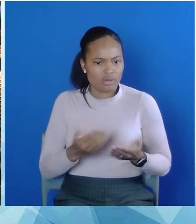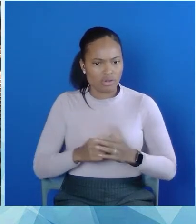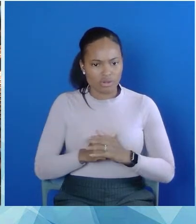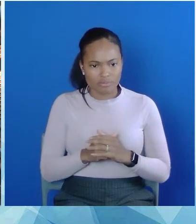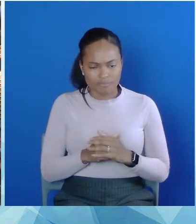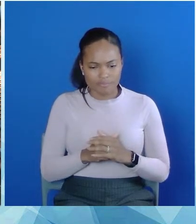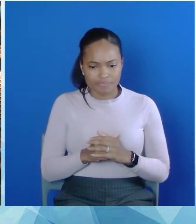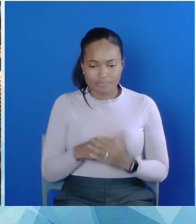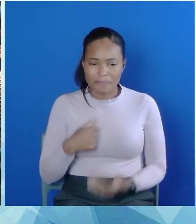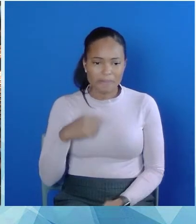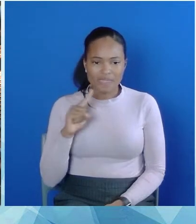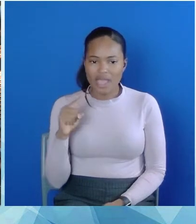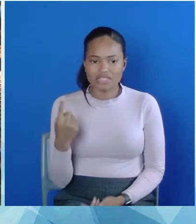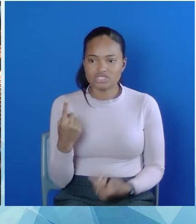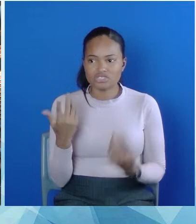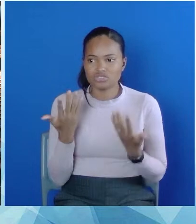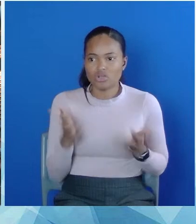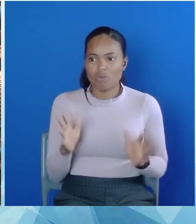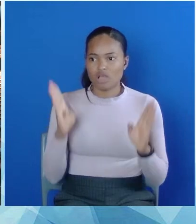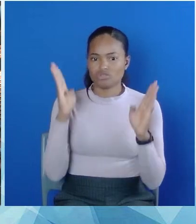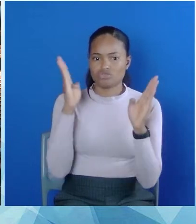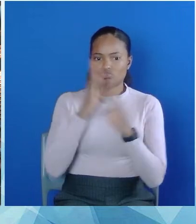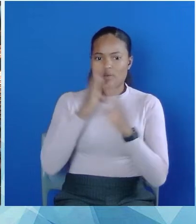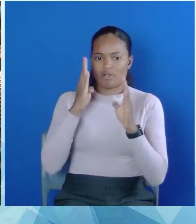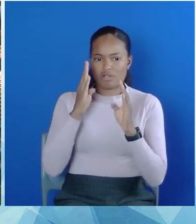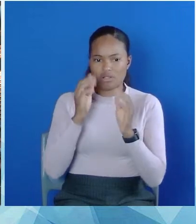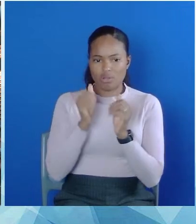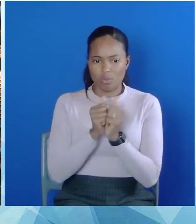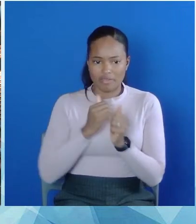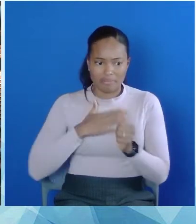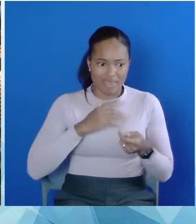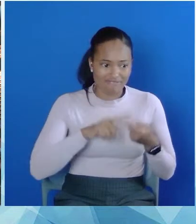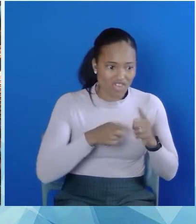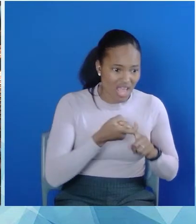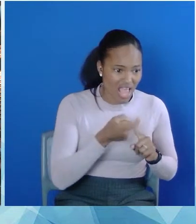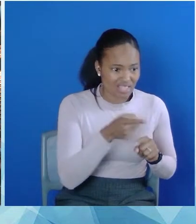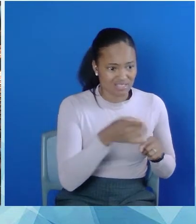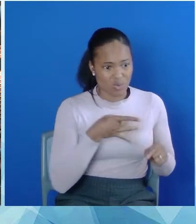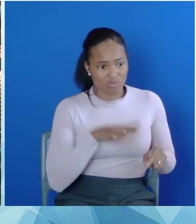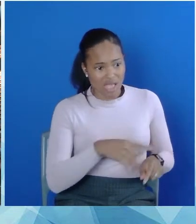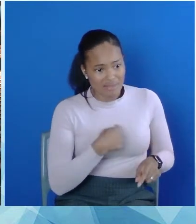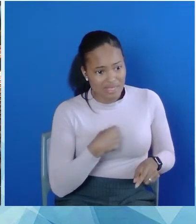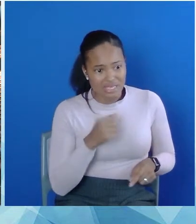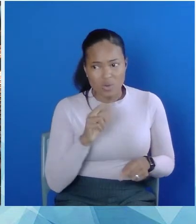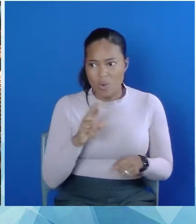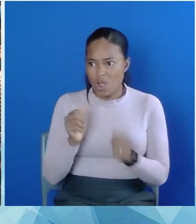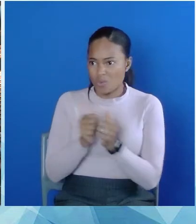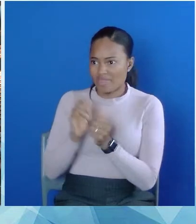I just don't want to get in trouble with my friends and with Carrie.